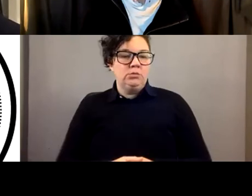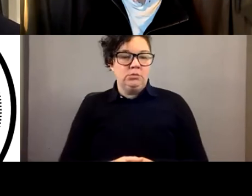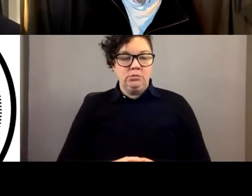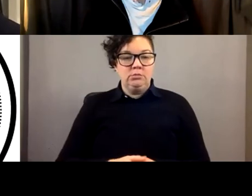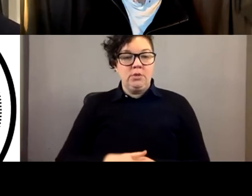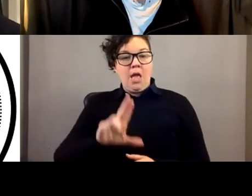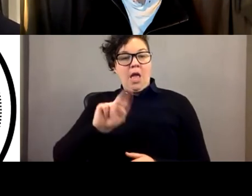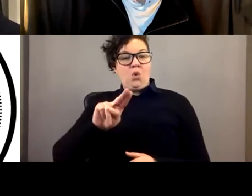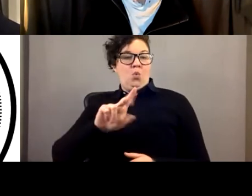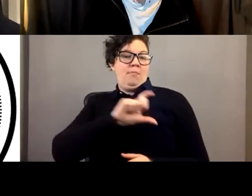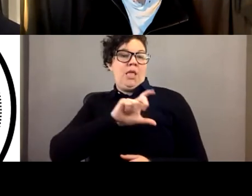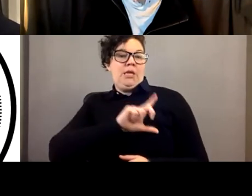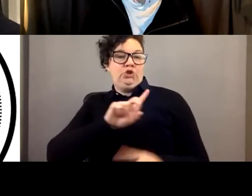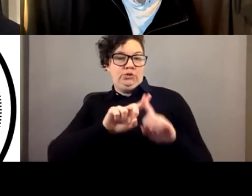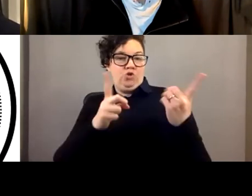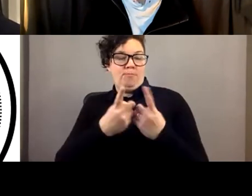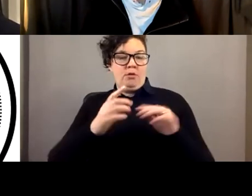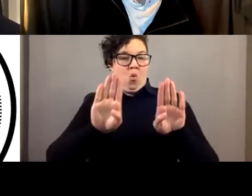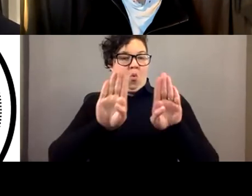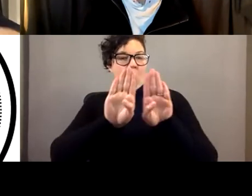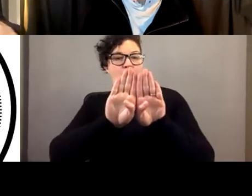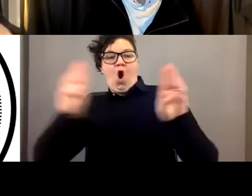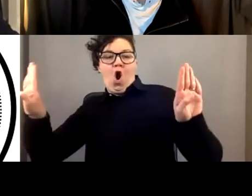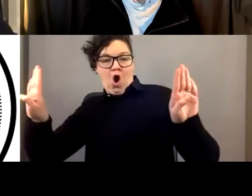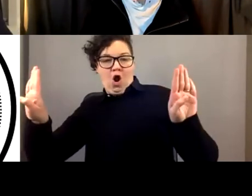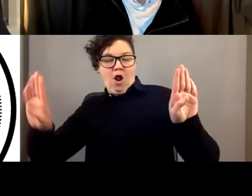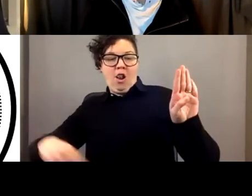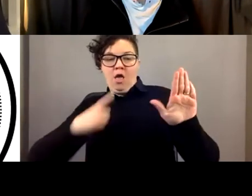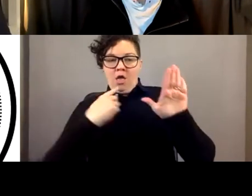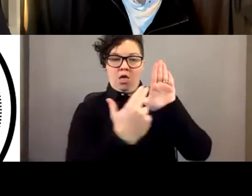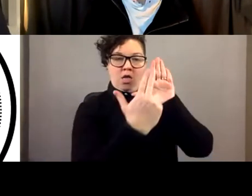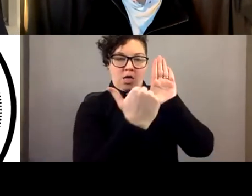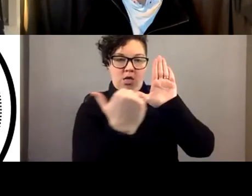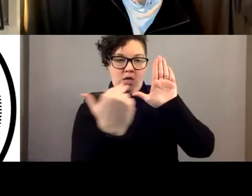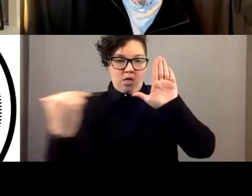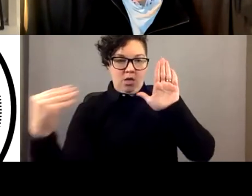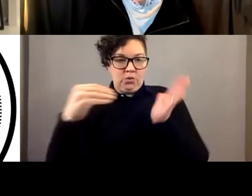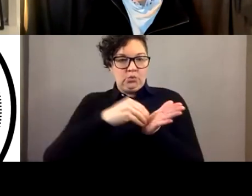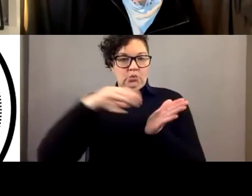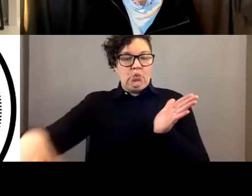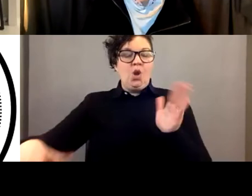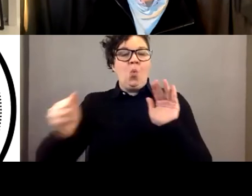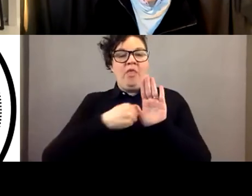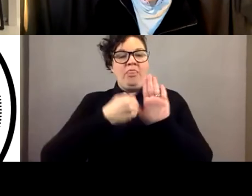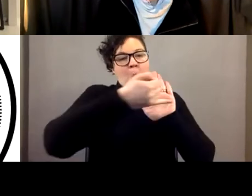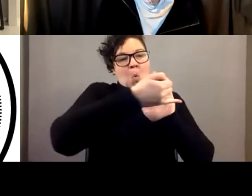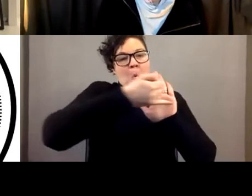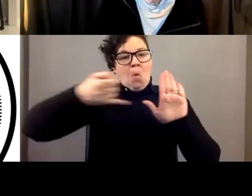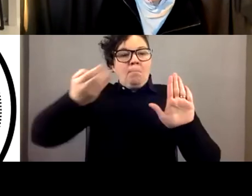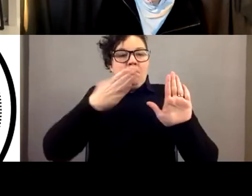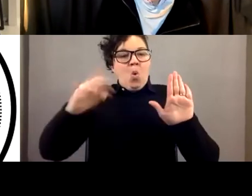Police Department station had a mural painted by students that included a thin blue line in the American